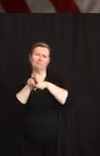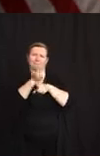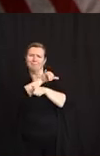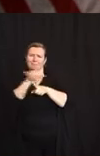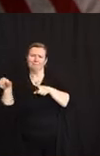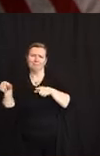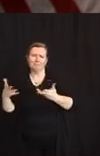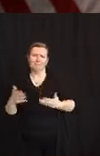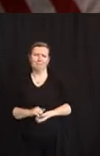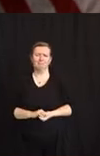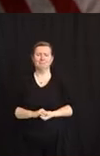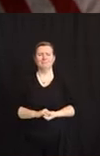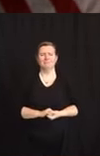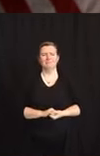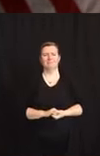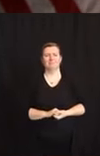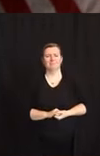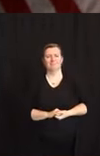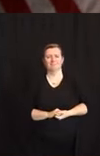boy, we entered